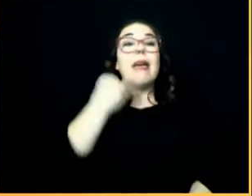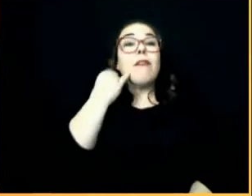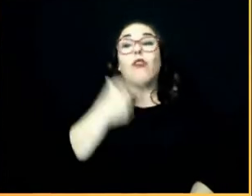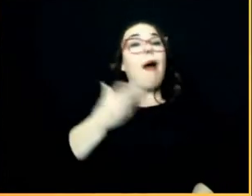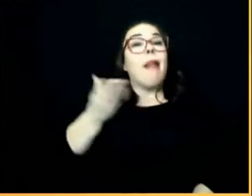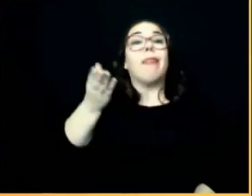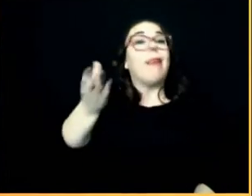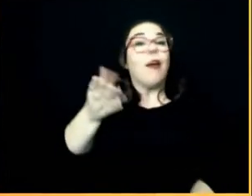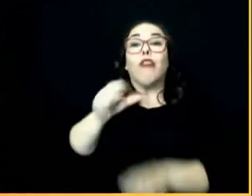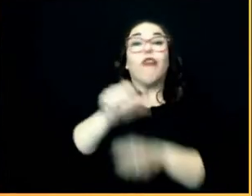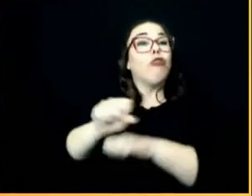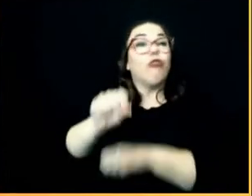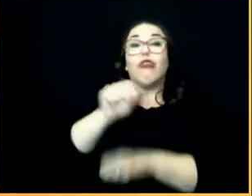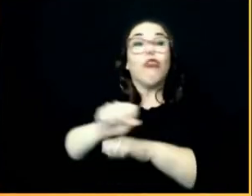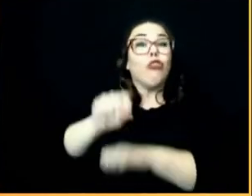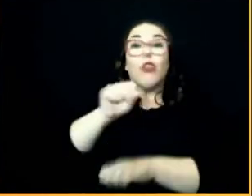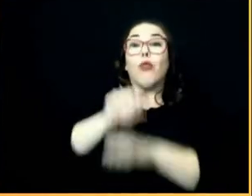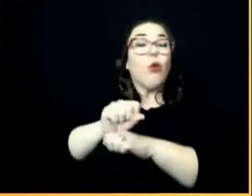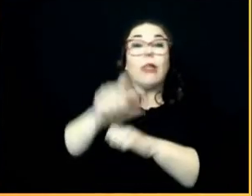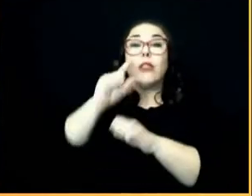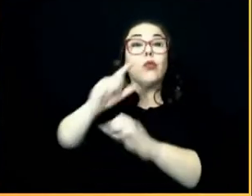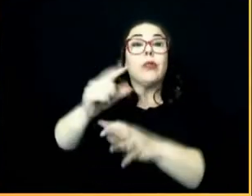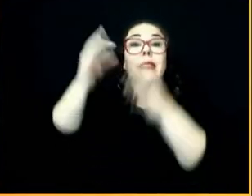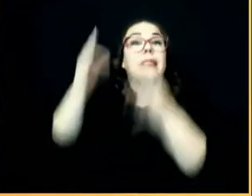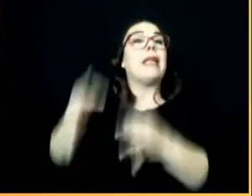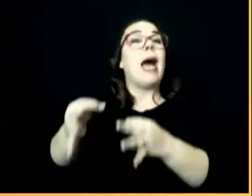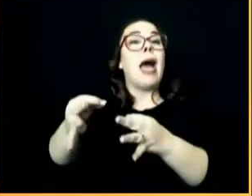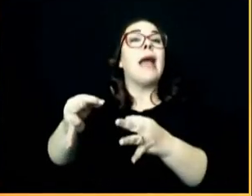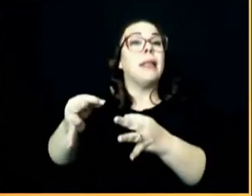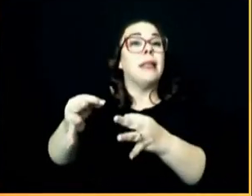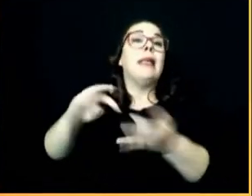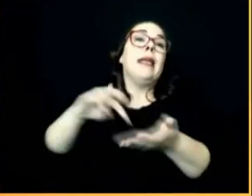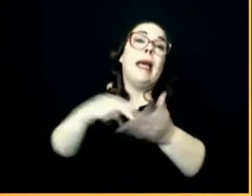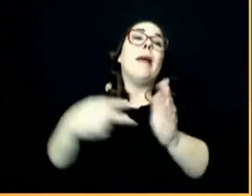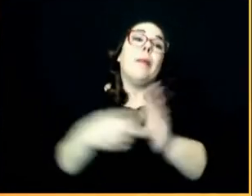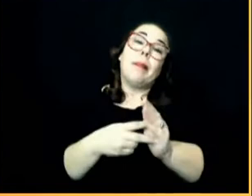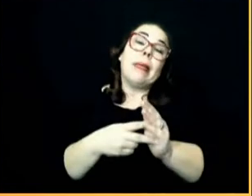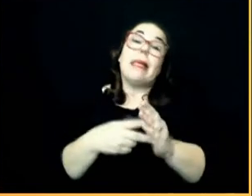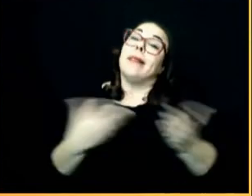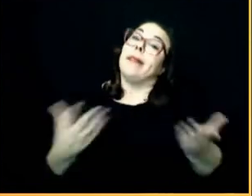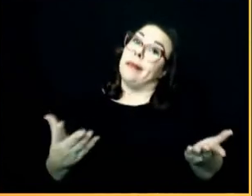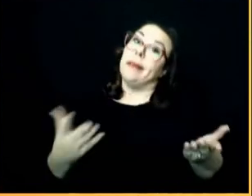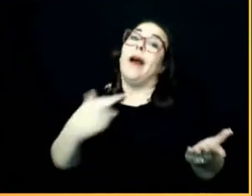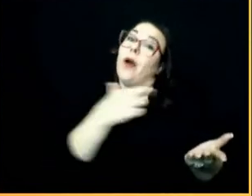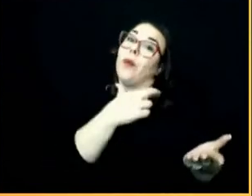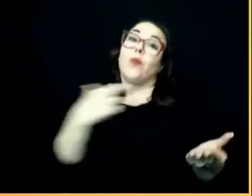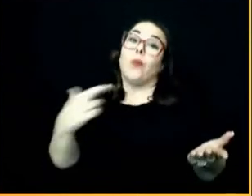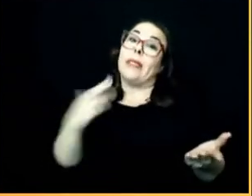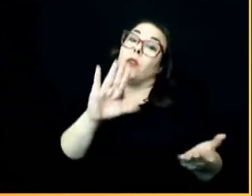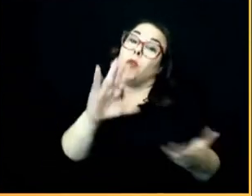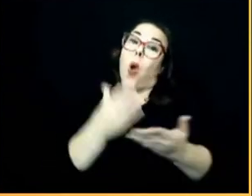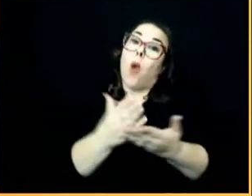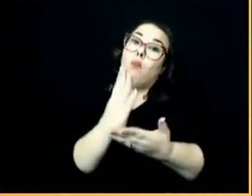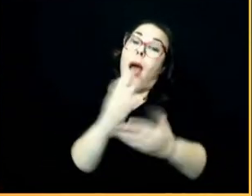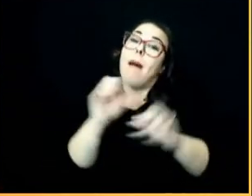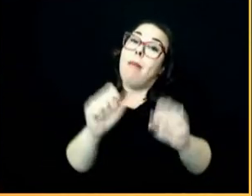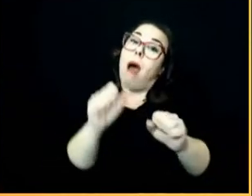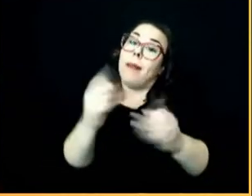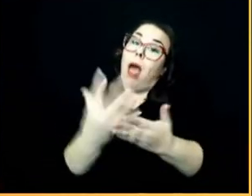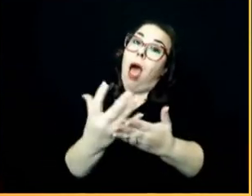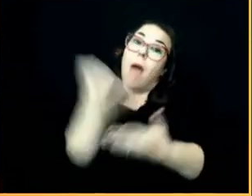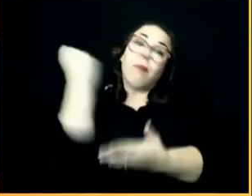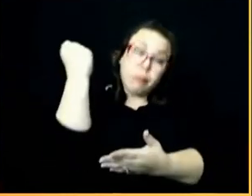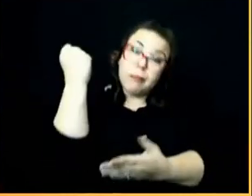not there to make the decisions, your rights are going to be up for grabs. And I think increasingly we're seeing trans people in